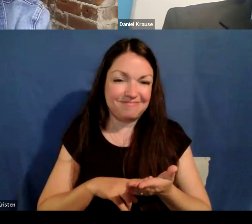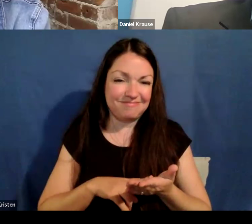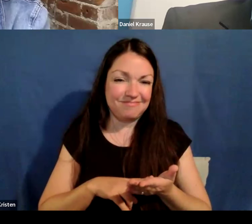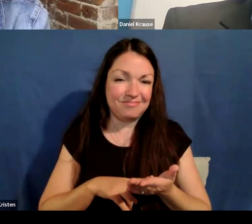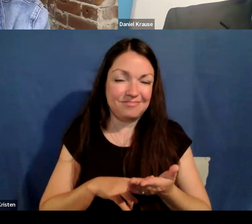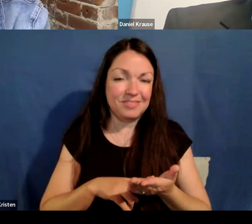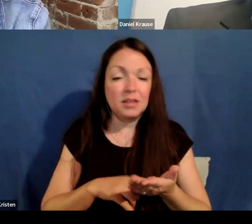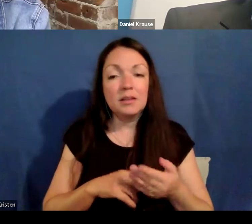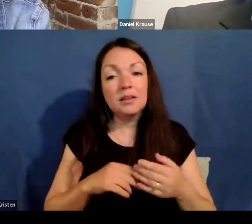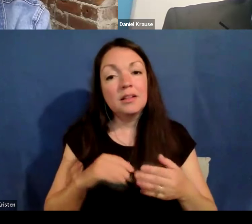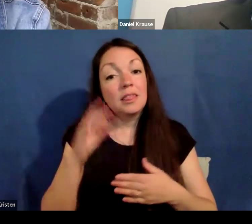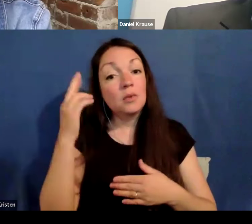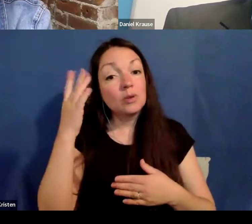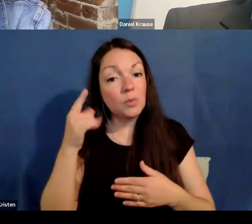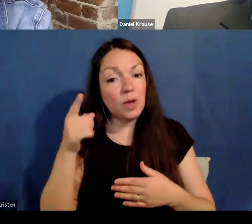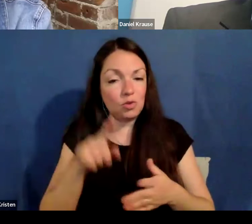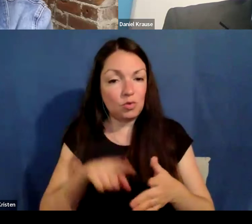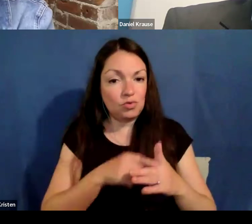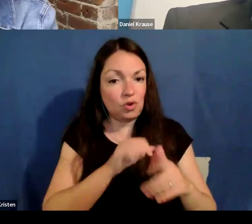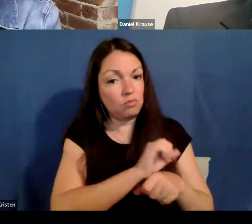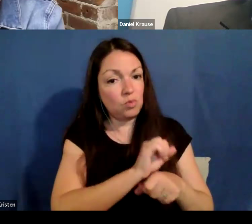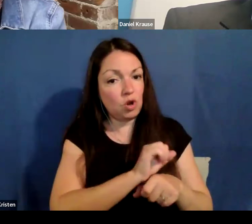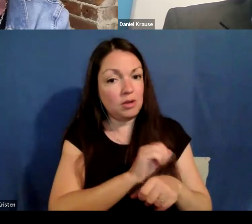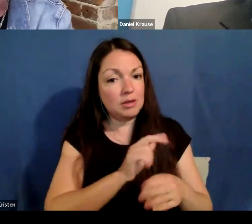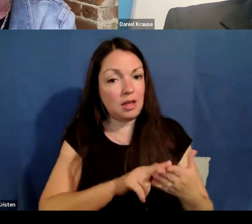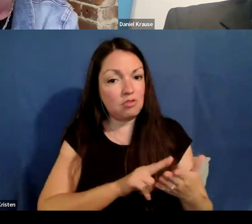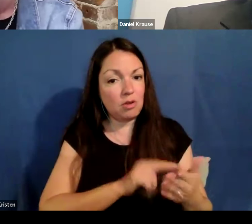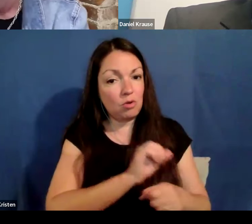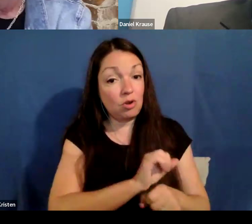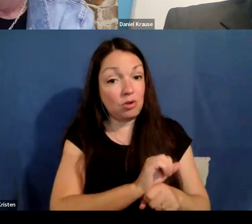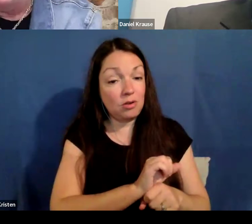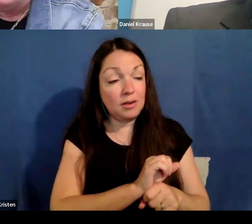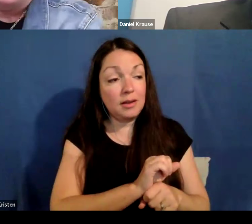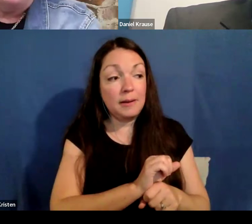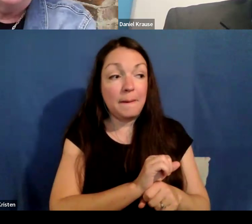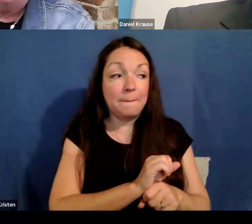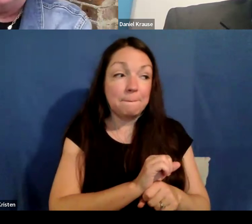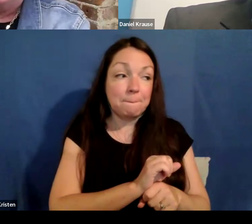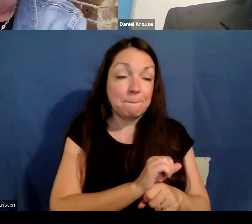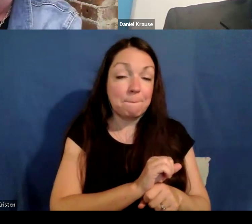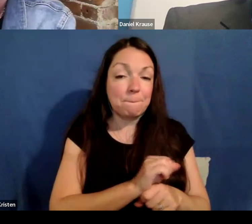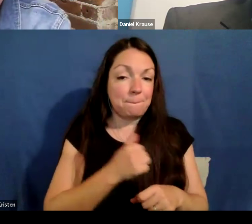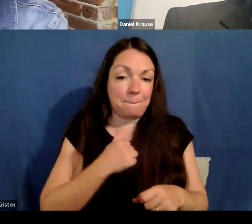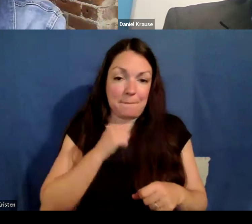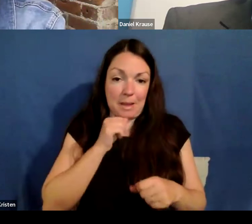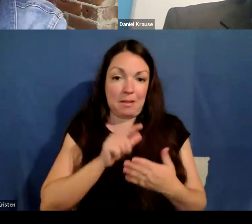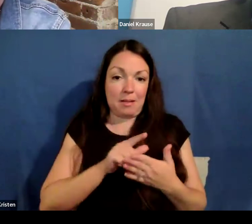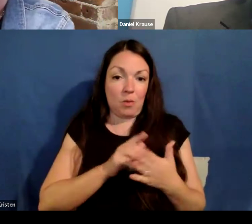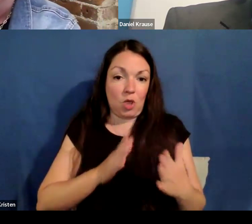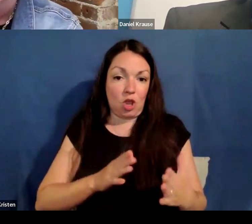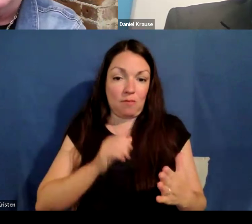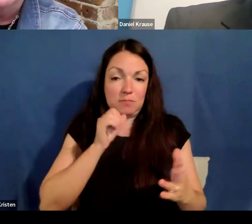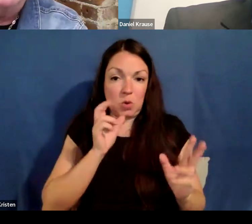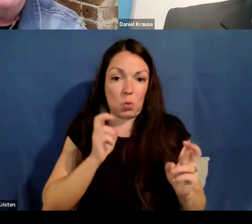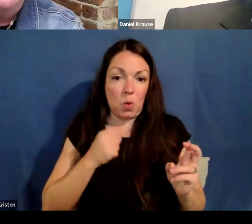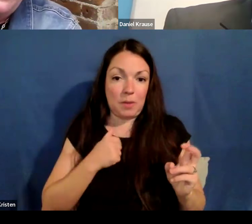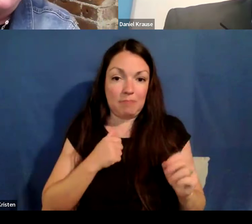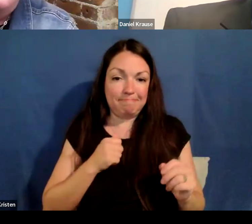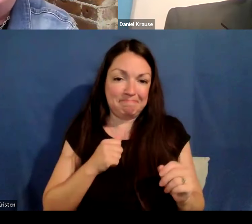contract. That's why you went into contract work. And I'm not a lawyer, so don't quote me on this,